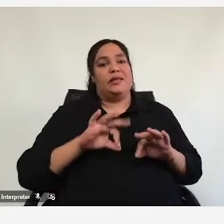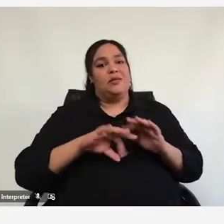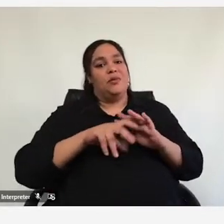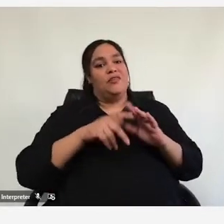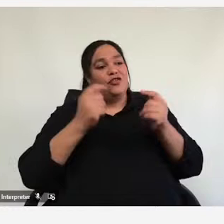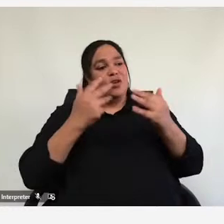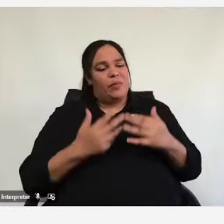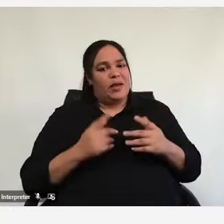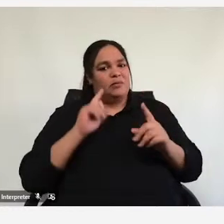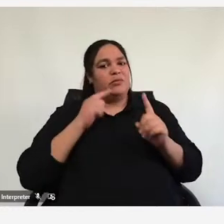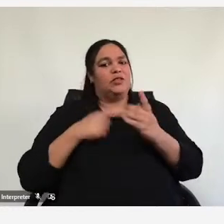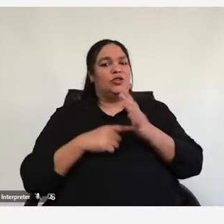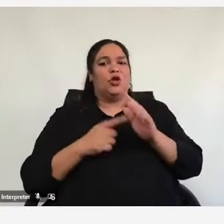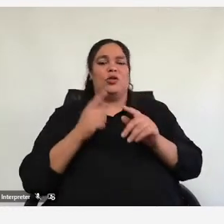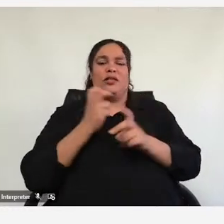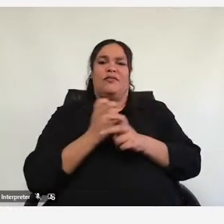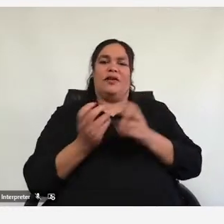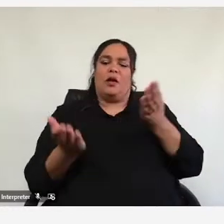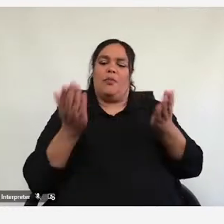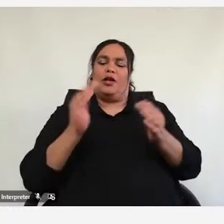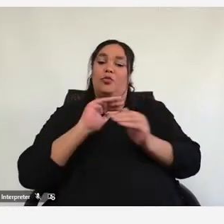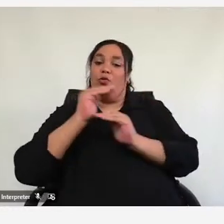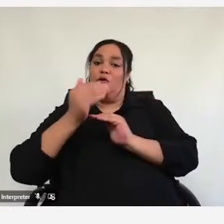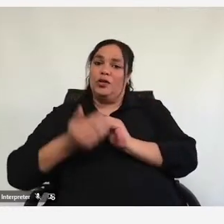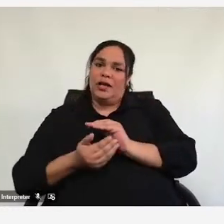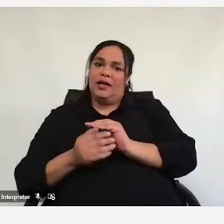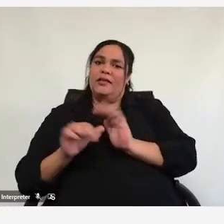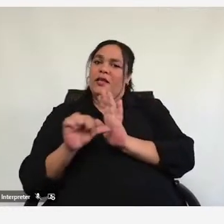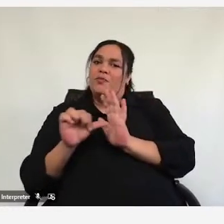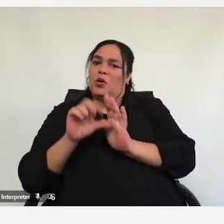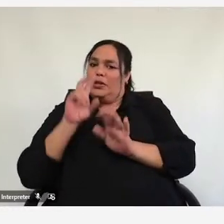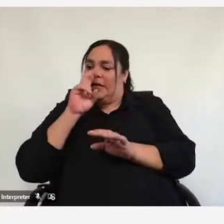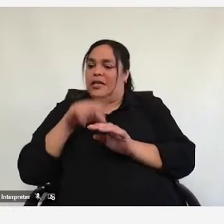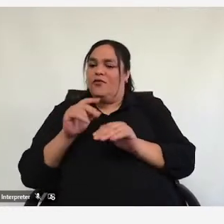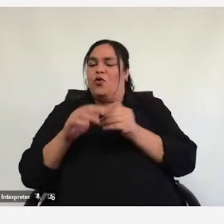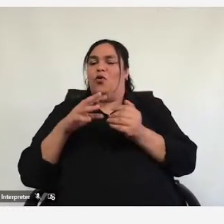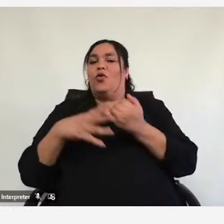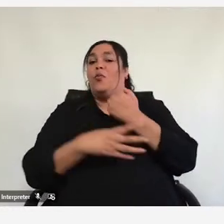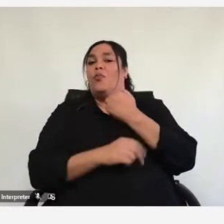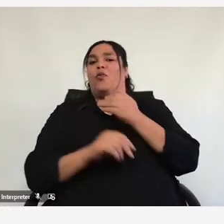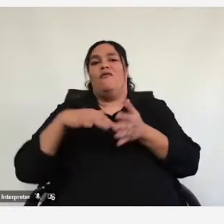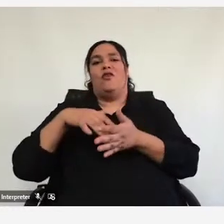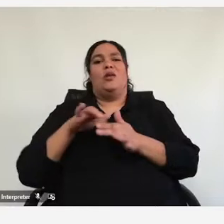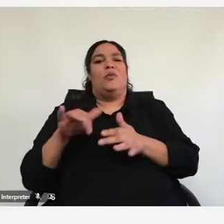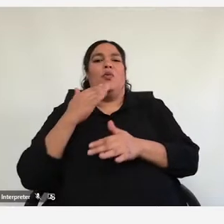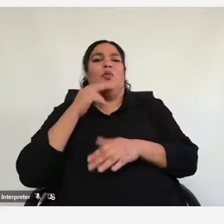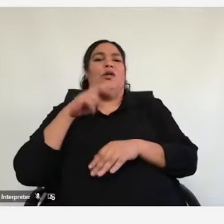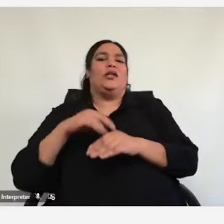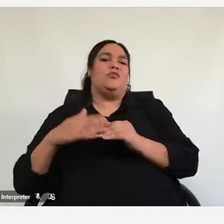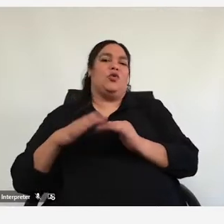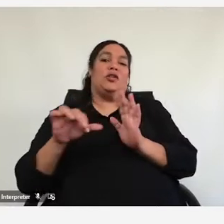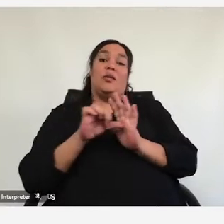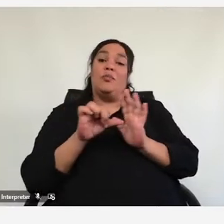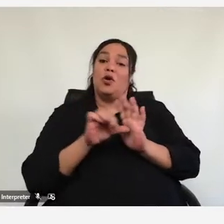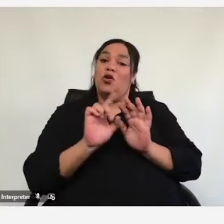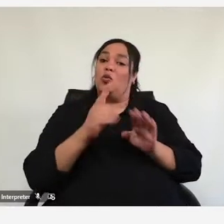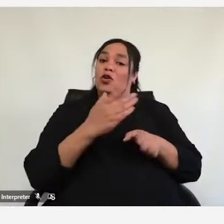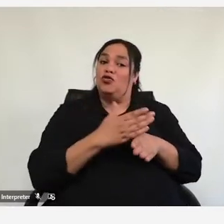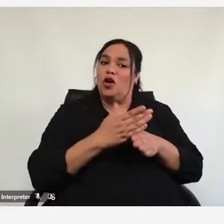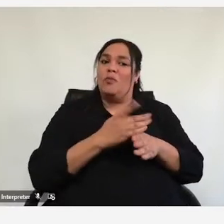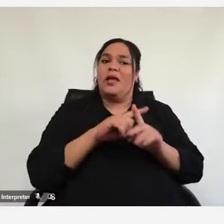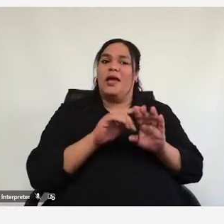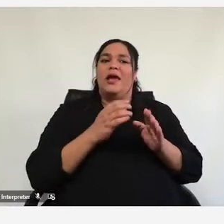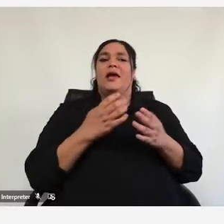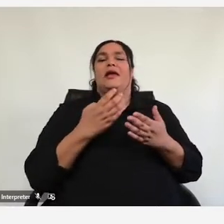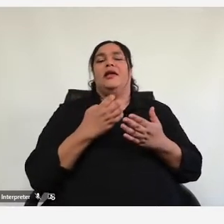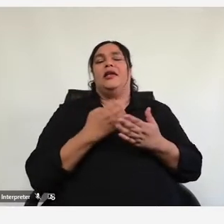budget strikes the difficult balance of protecting the essentials for the poor and vulnerable who need it the most, and prioritising jobs and economic